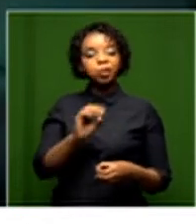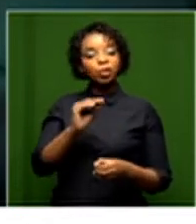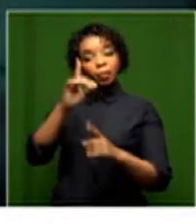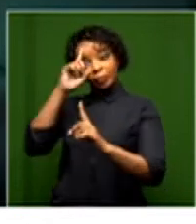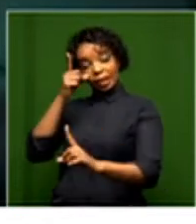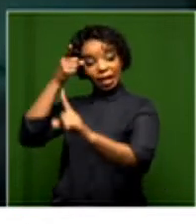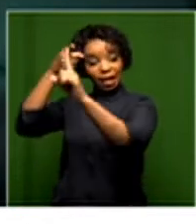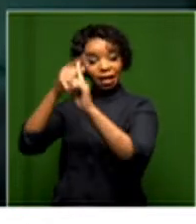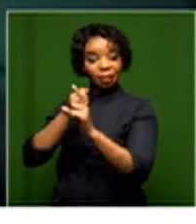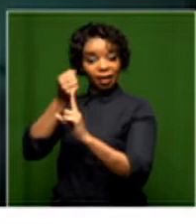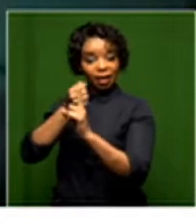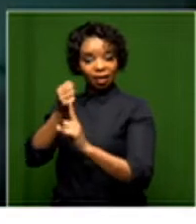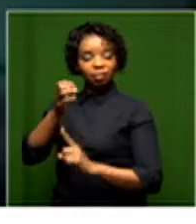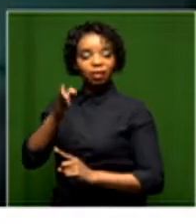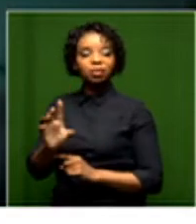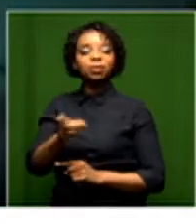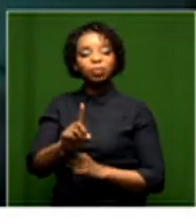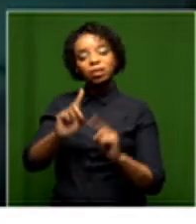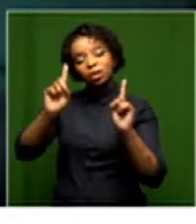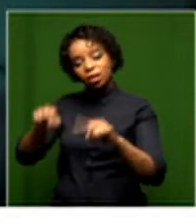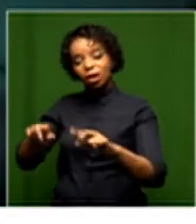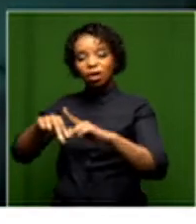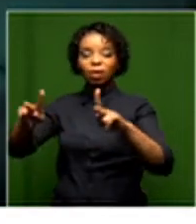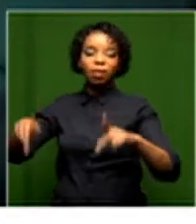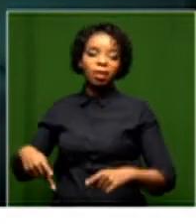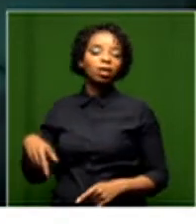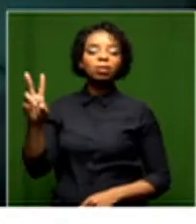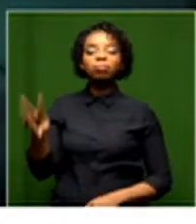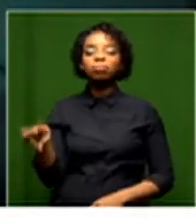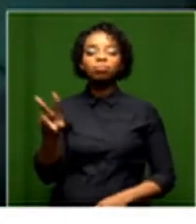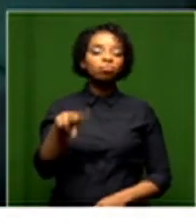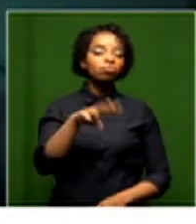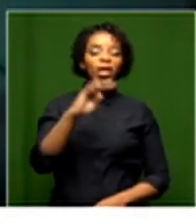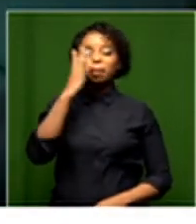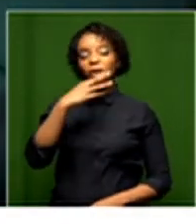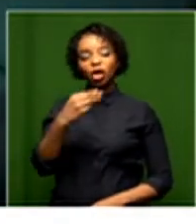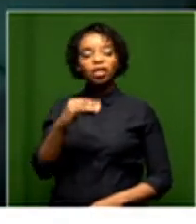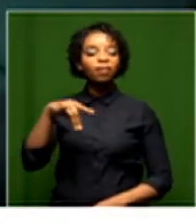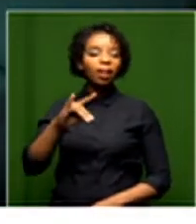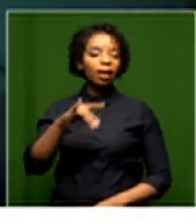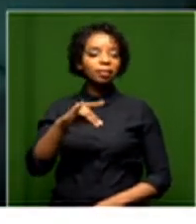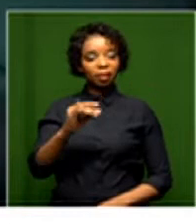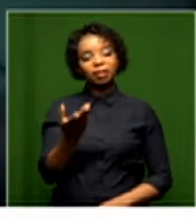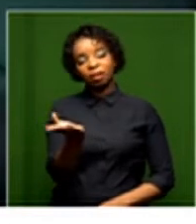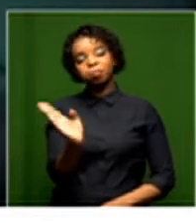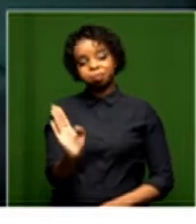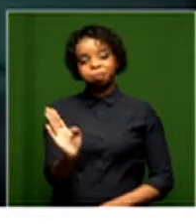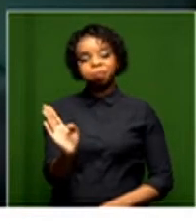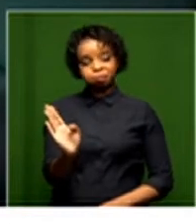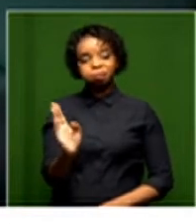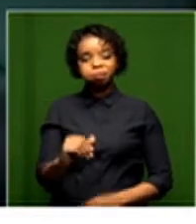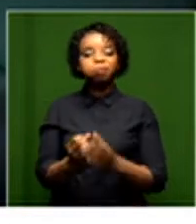is come to the botanical gardens, walk around, see our beautiful animal plants that we've got, bring your